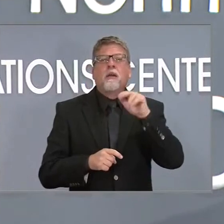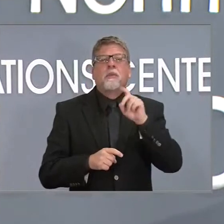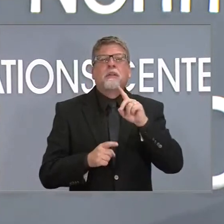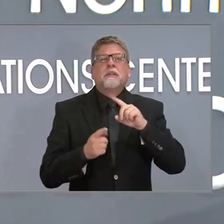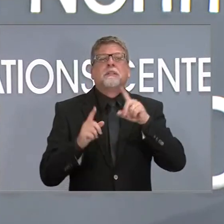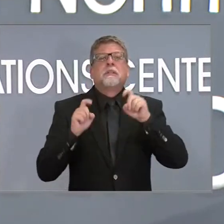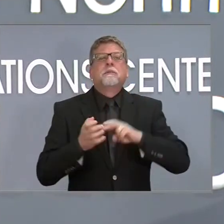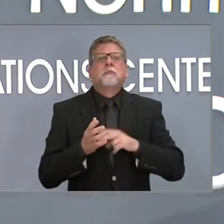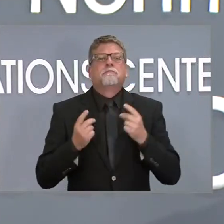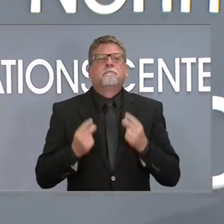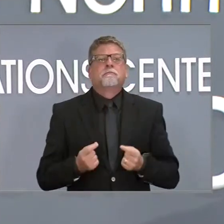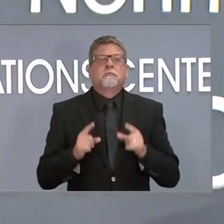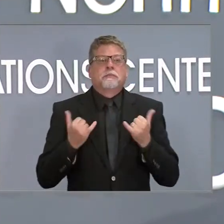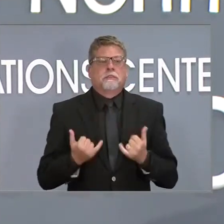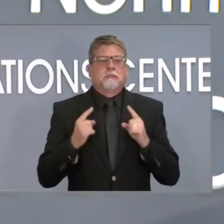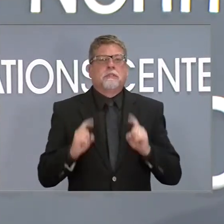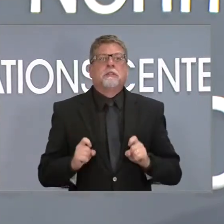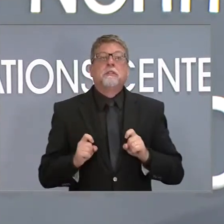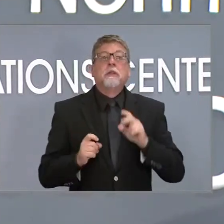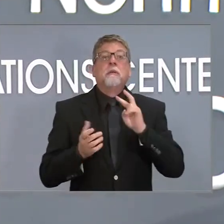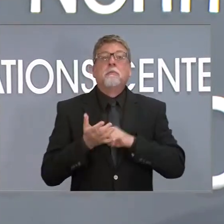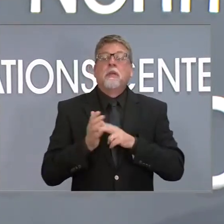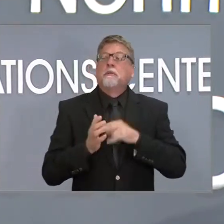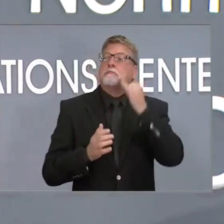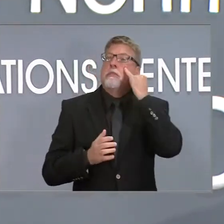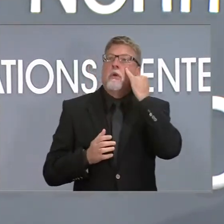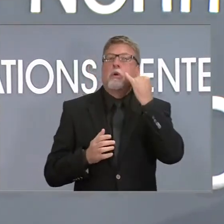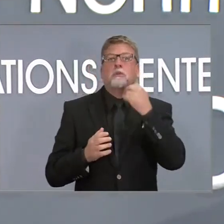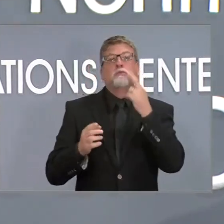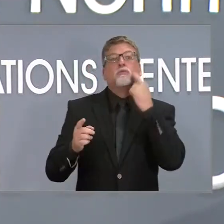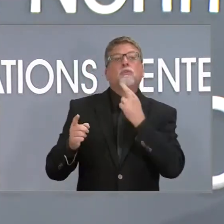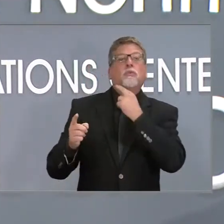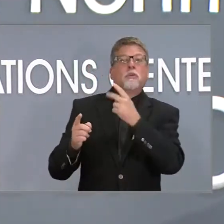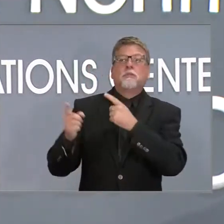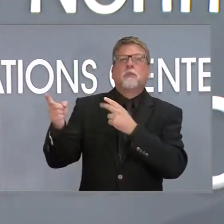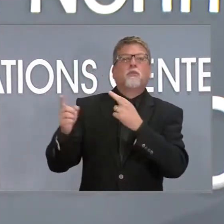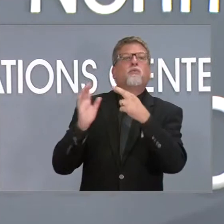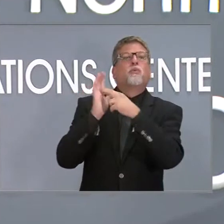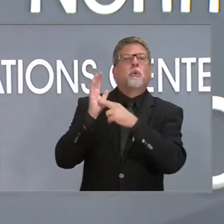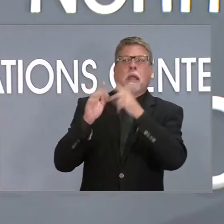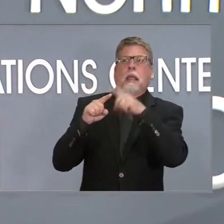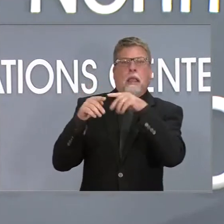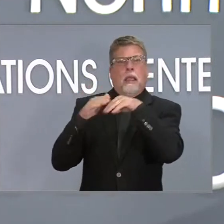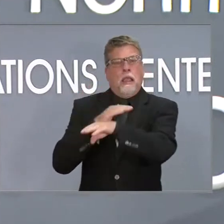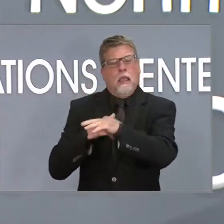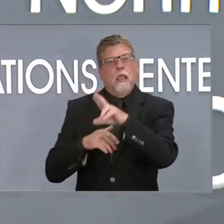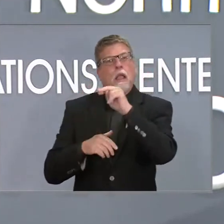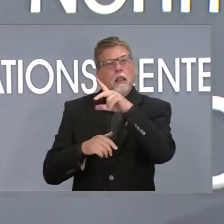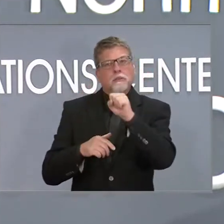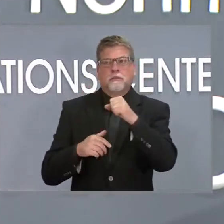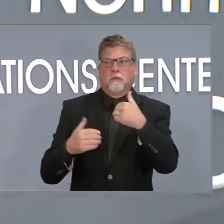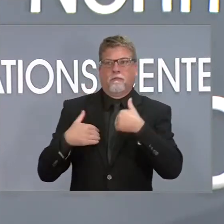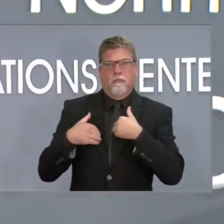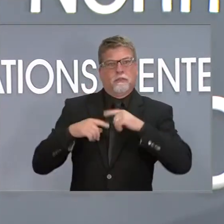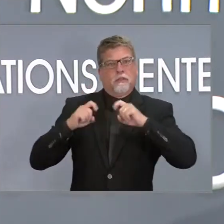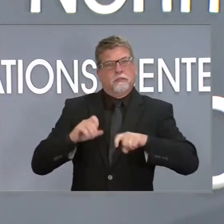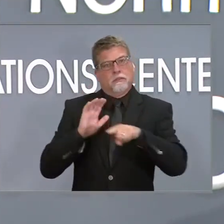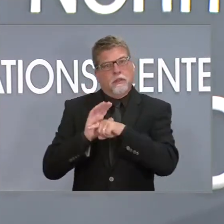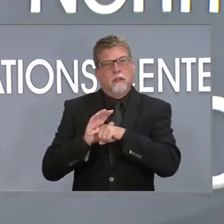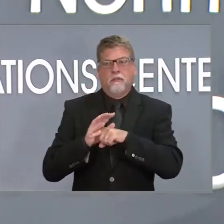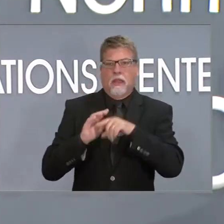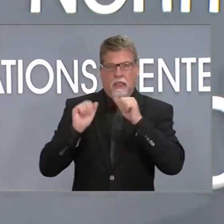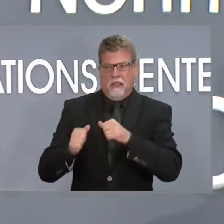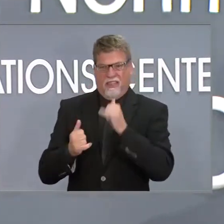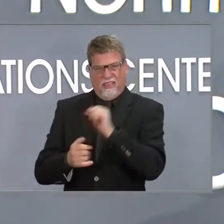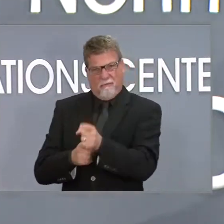to a ball game? I'll let Dr. Cohen address this, but let me say I think testing is an important tool for